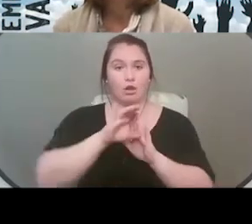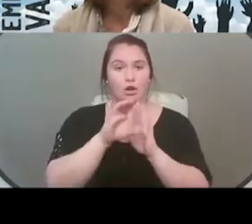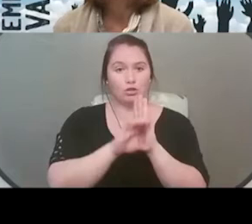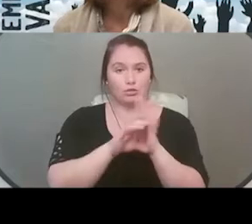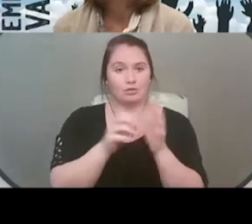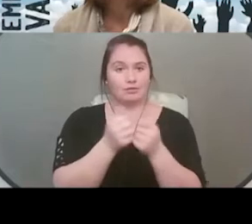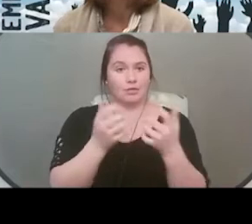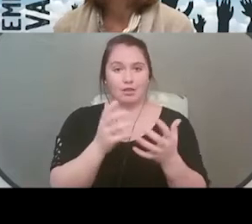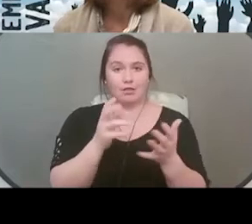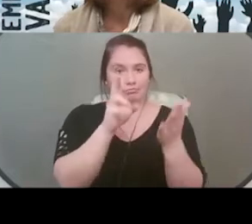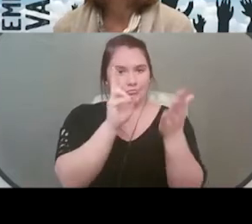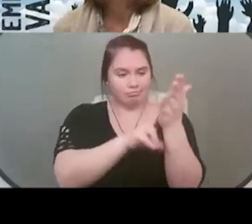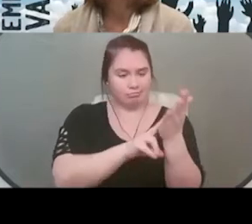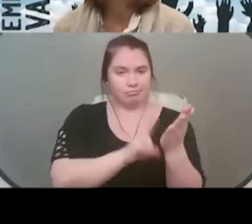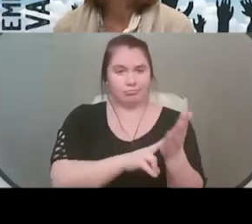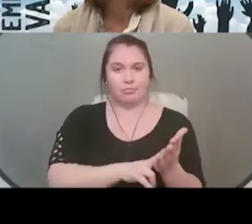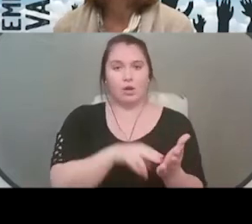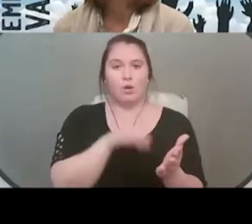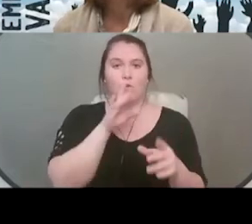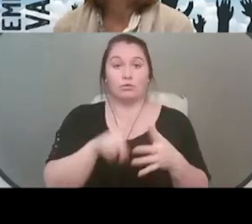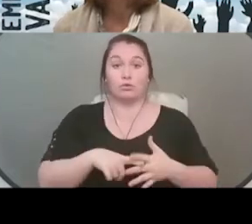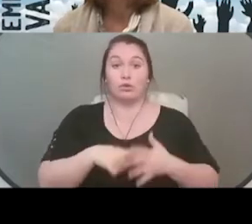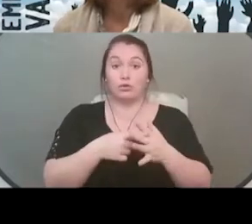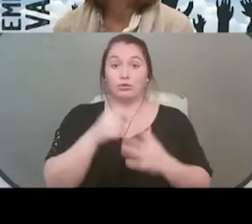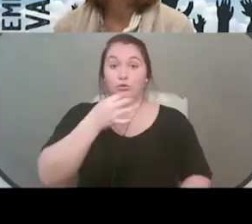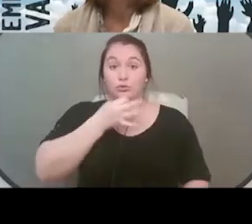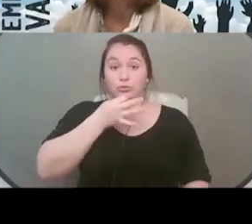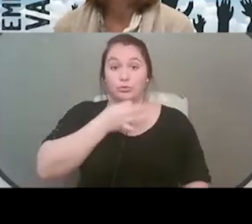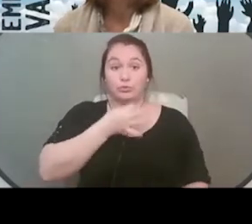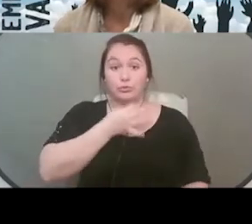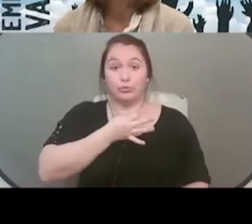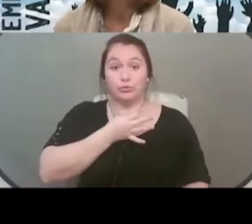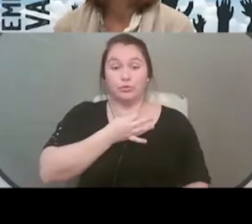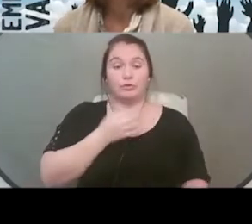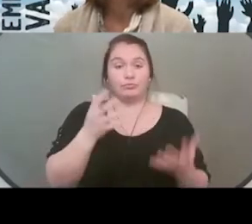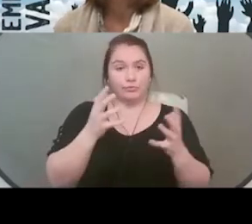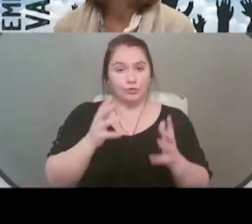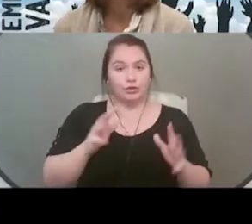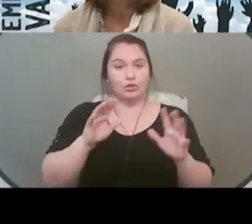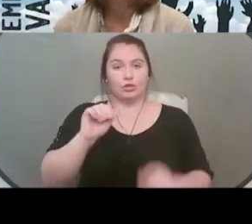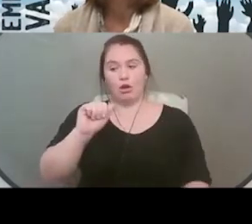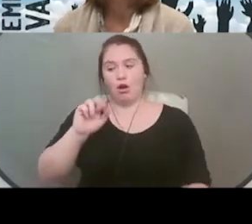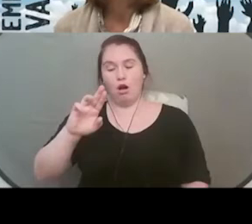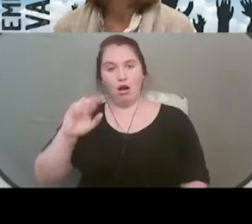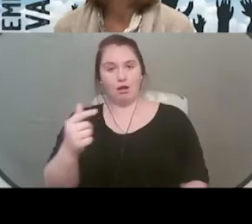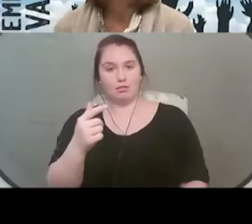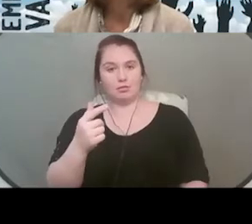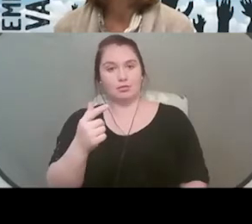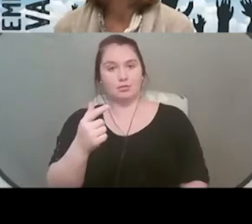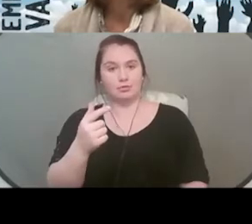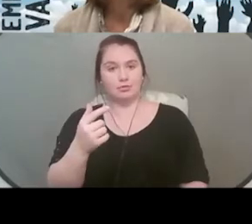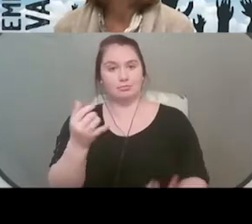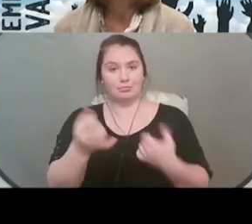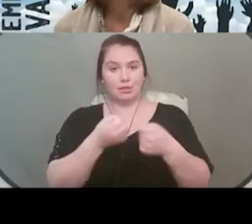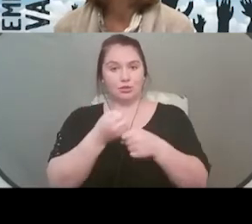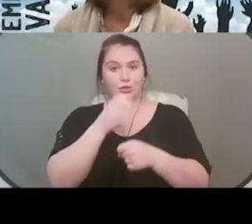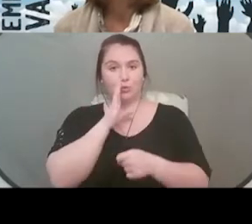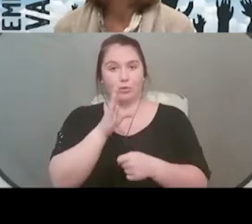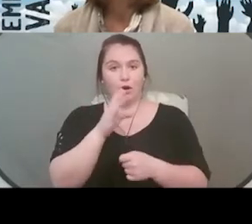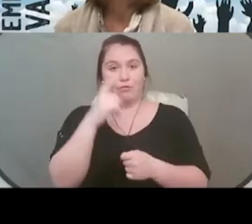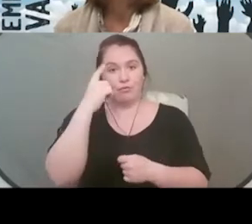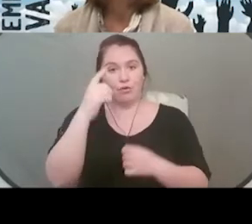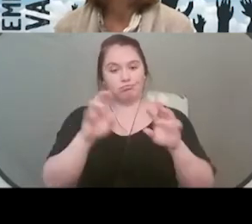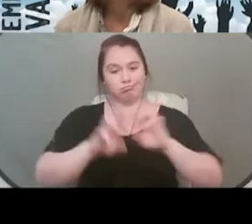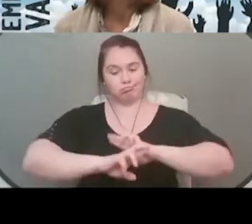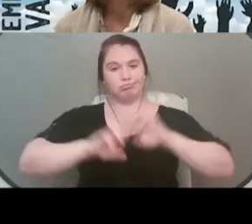about to break ground on that. So to have that done by August for the football season. It was like